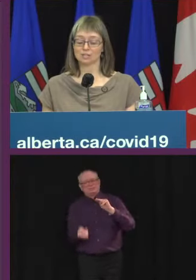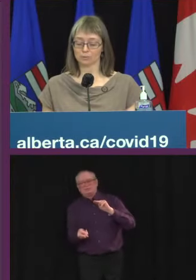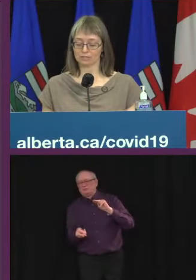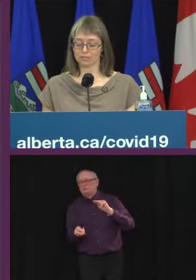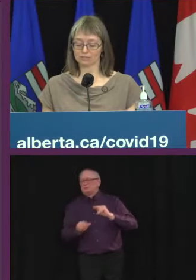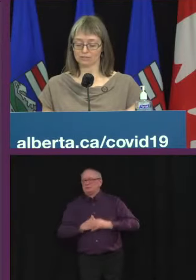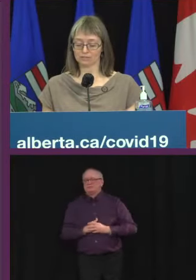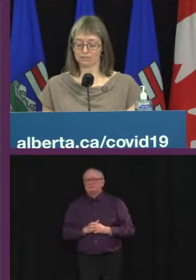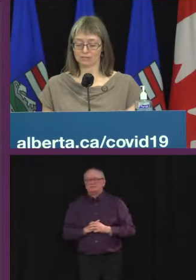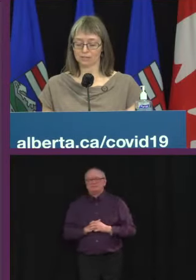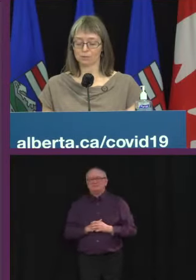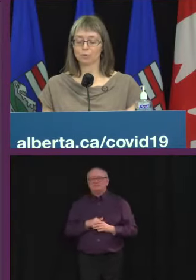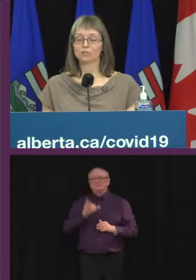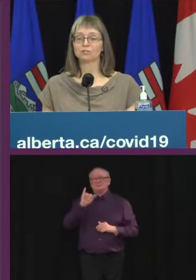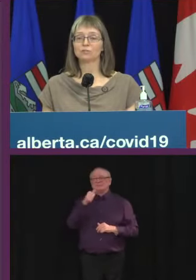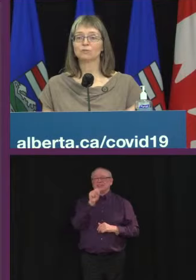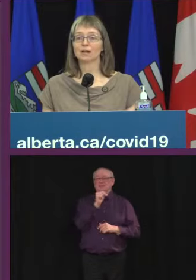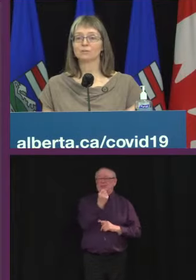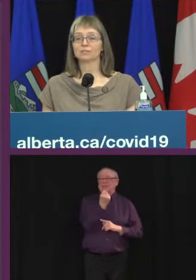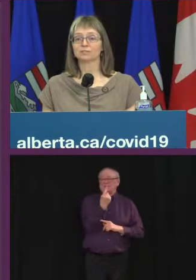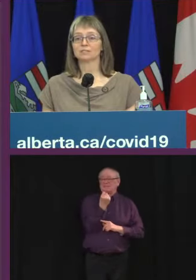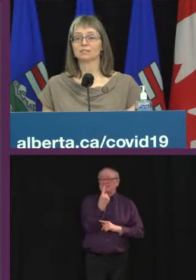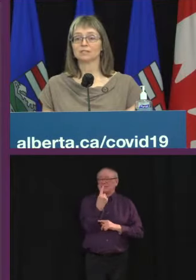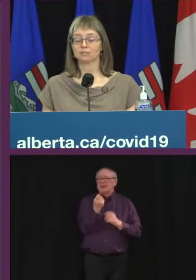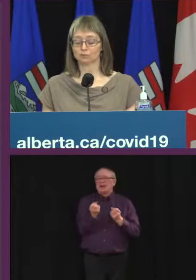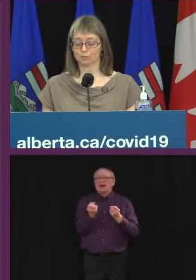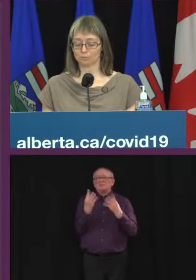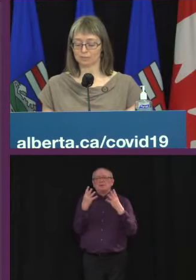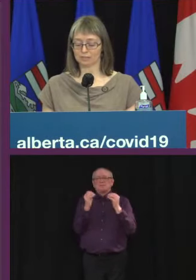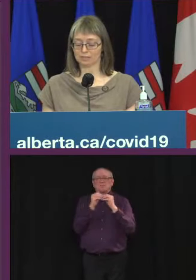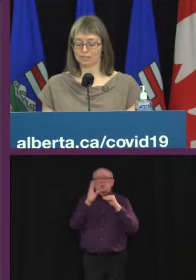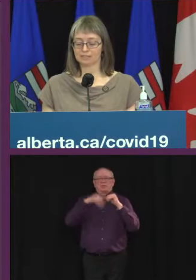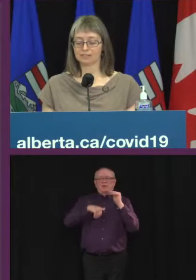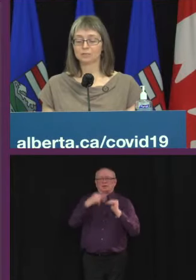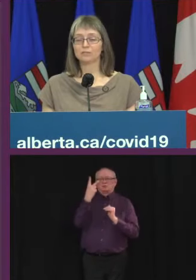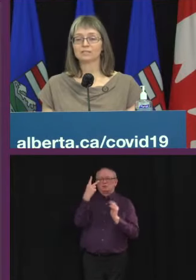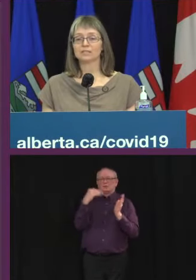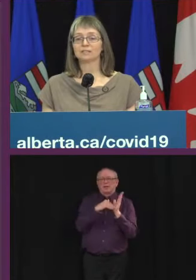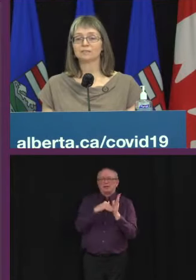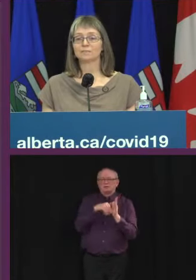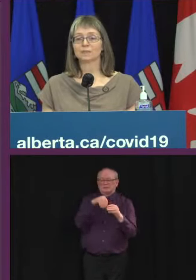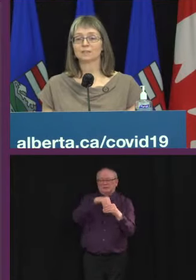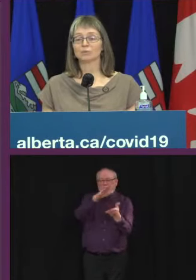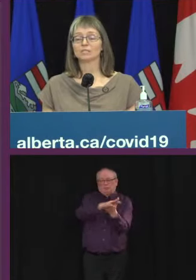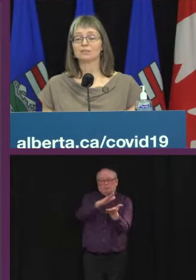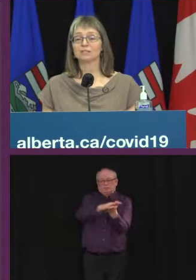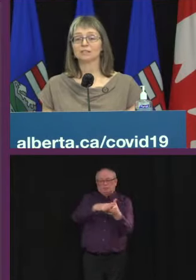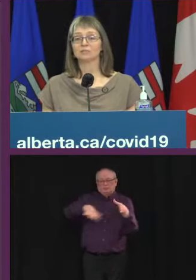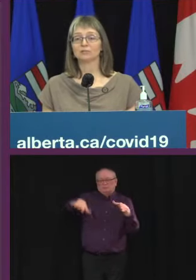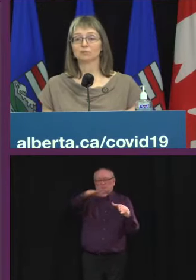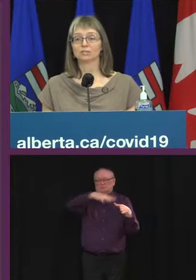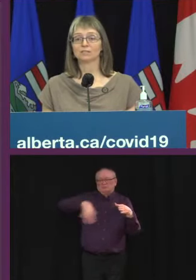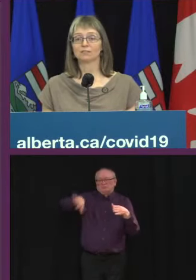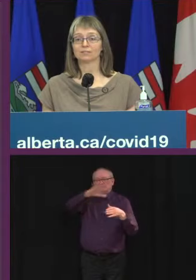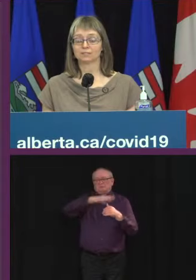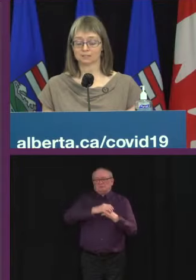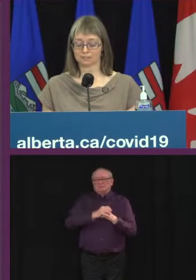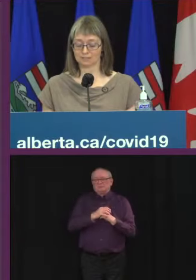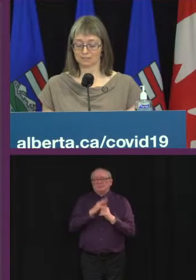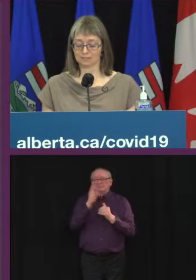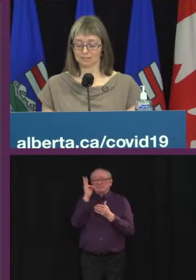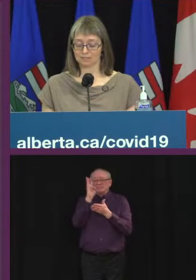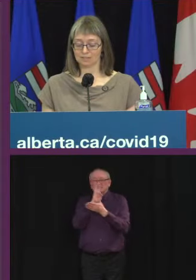on January 11th, there were more than 2,000 in this age group, and 6 weeks later, there were